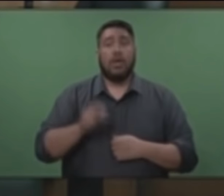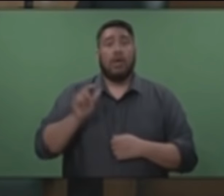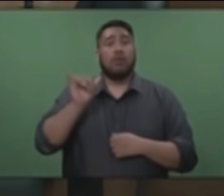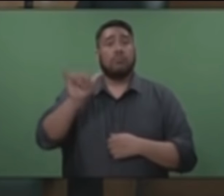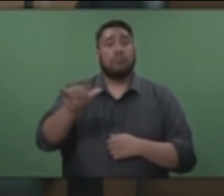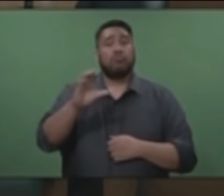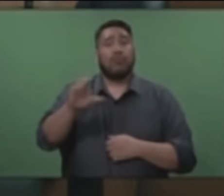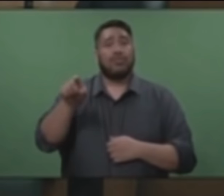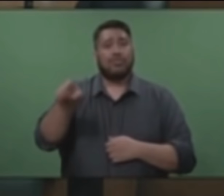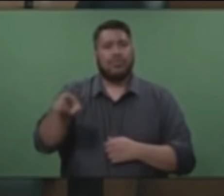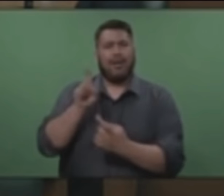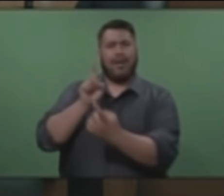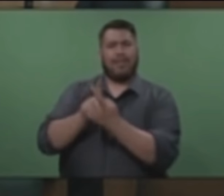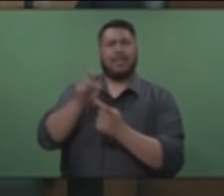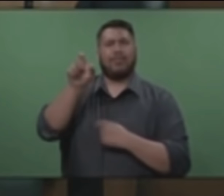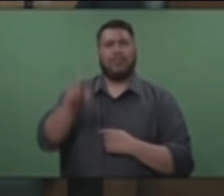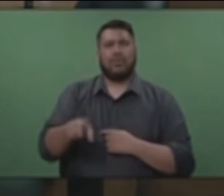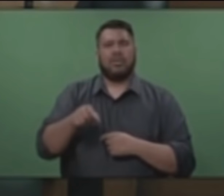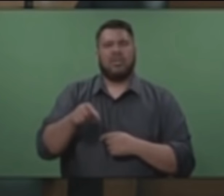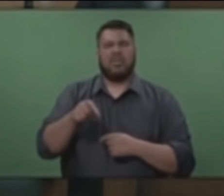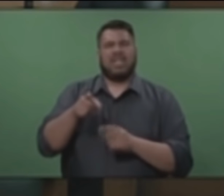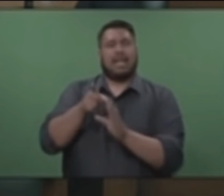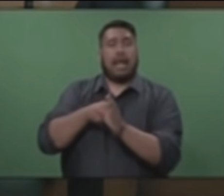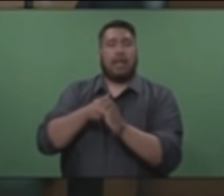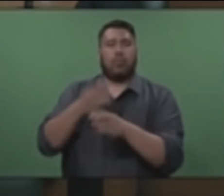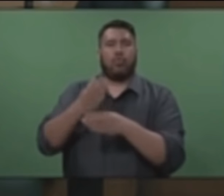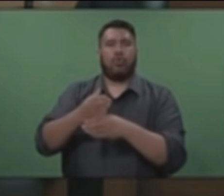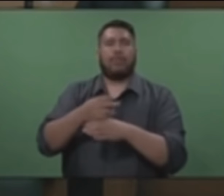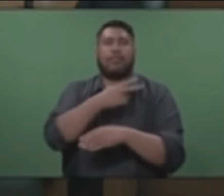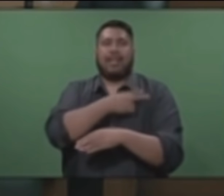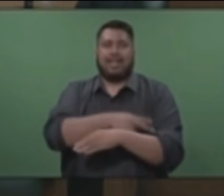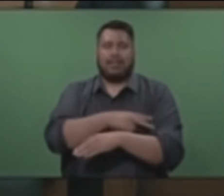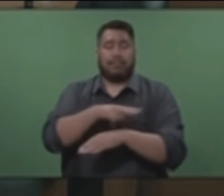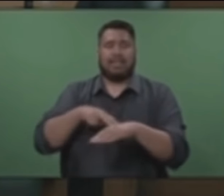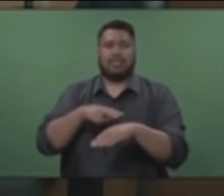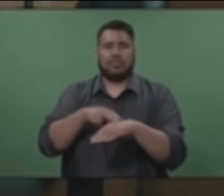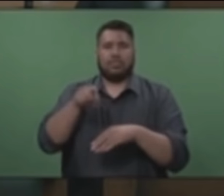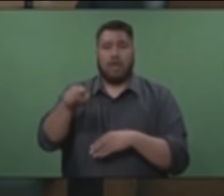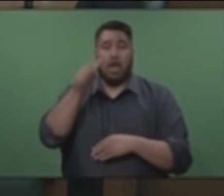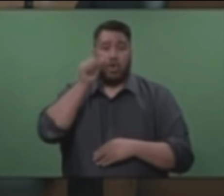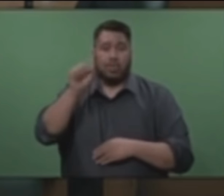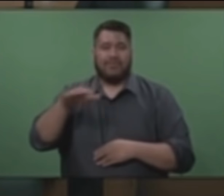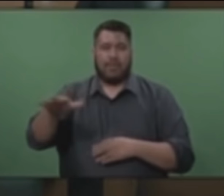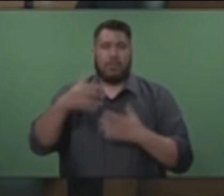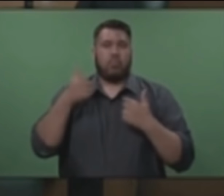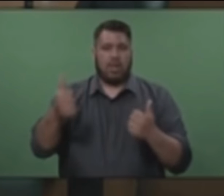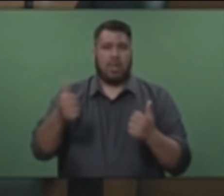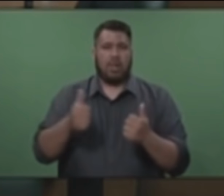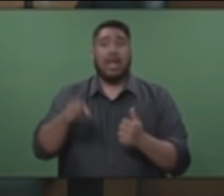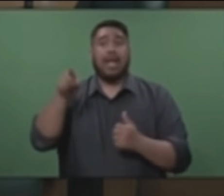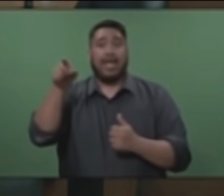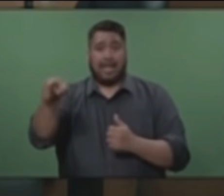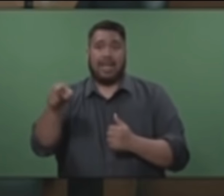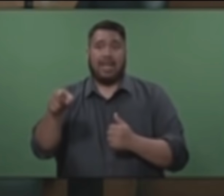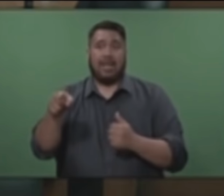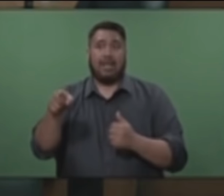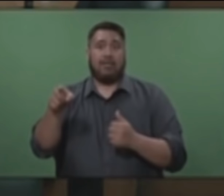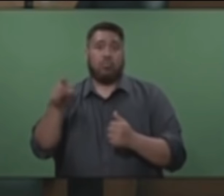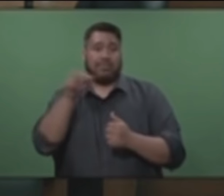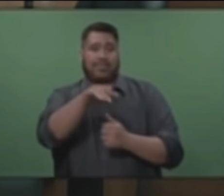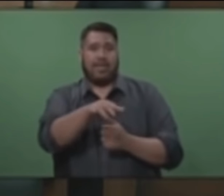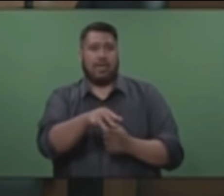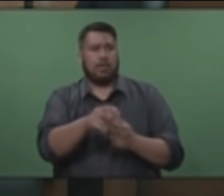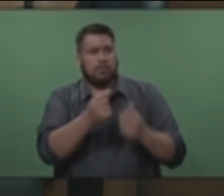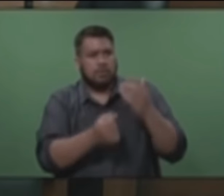know his family very well. He was one of the first responders on the day of the